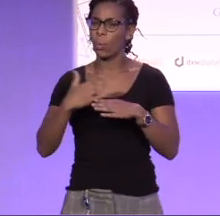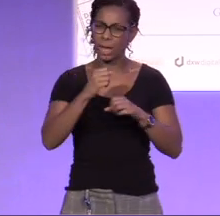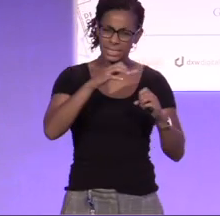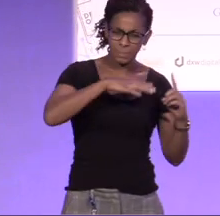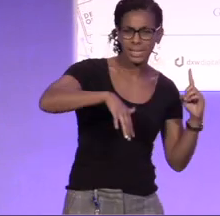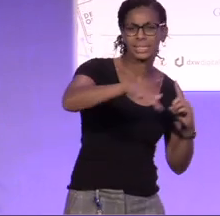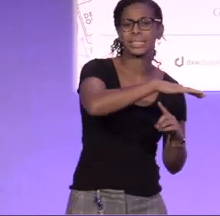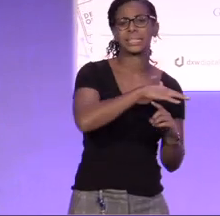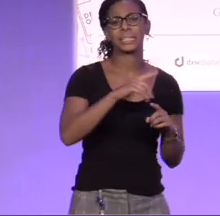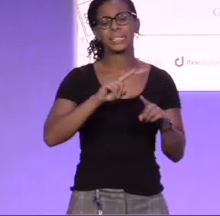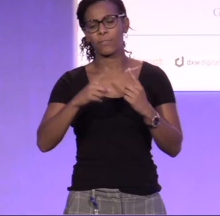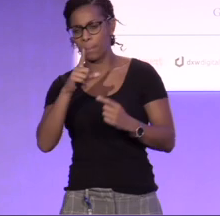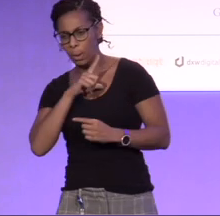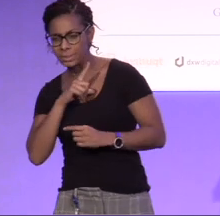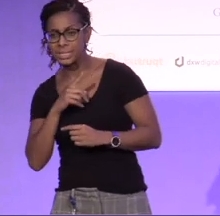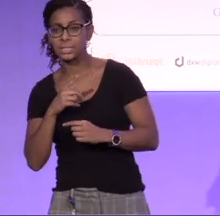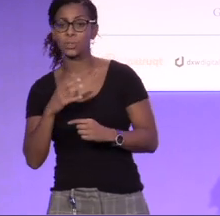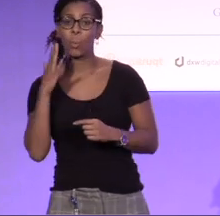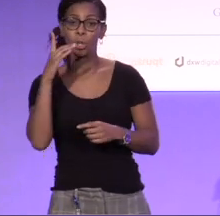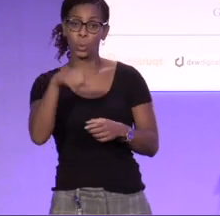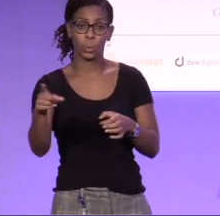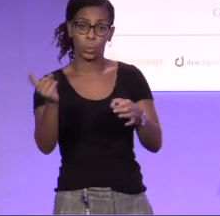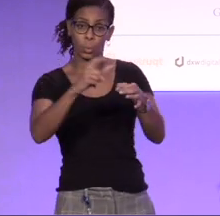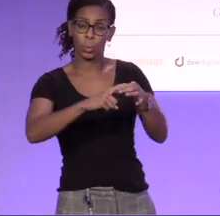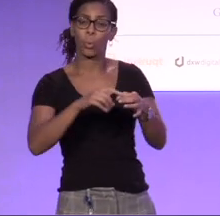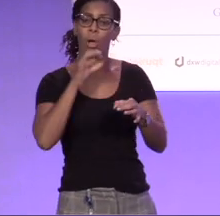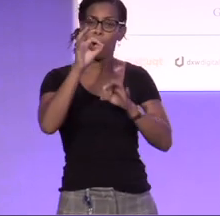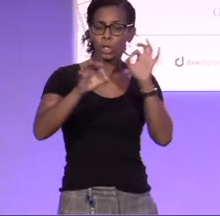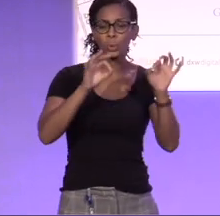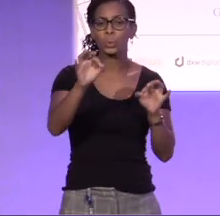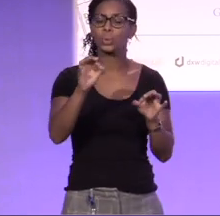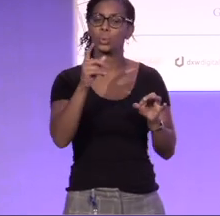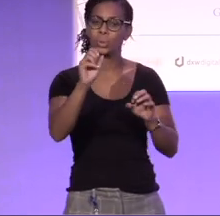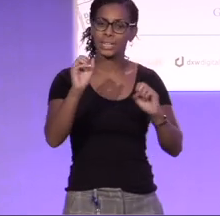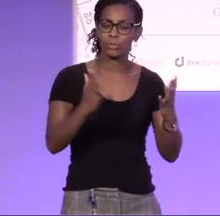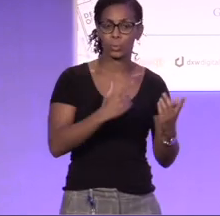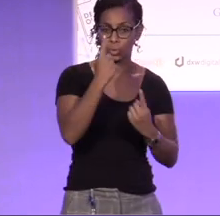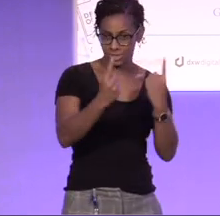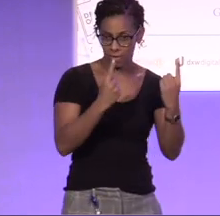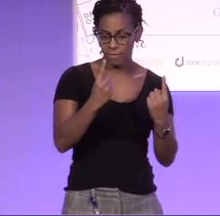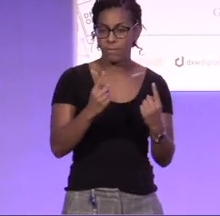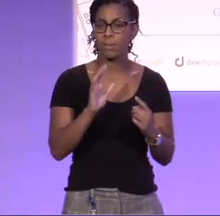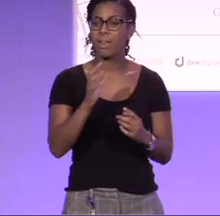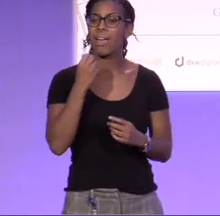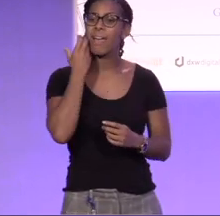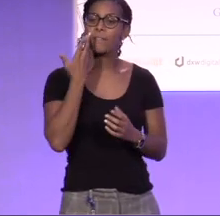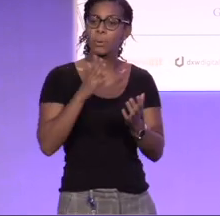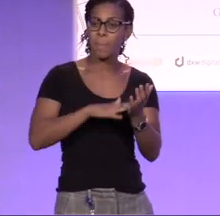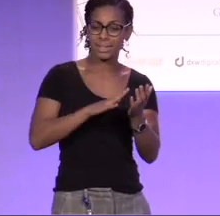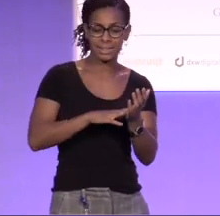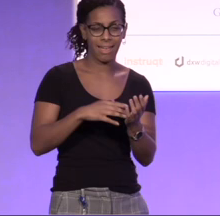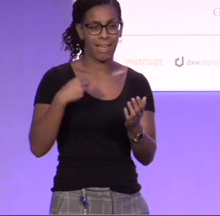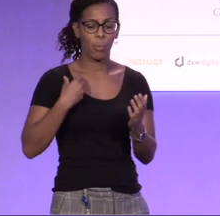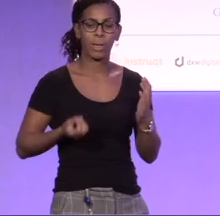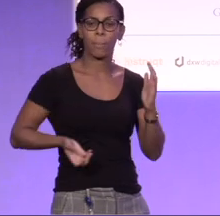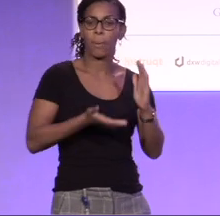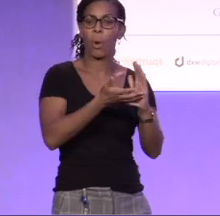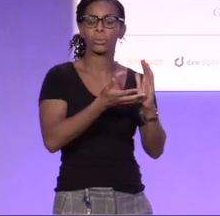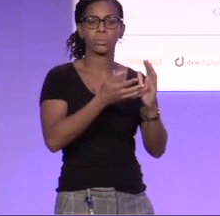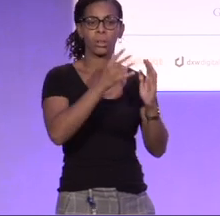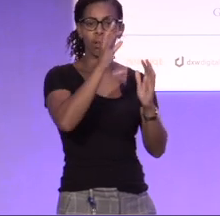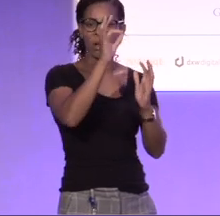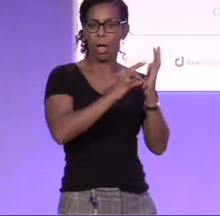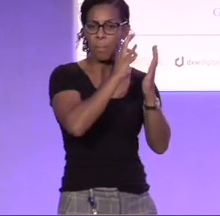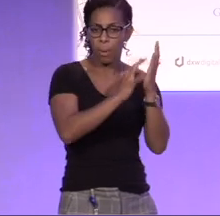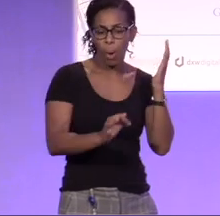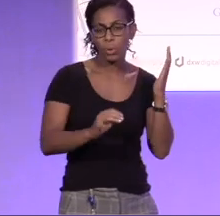get on, you'll be asked to introduce yourself. Every Monday, we'll be posting a poll where people can vote